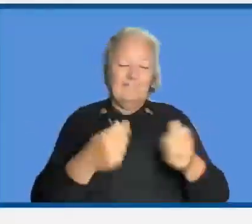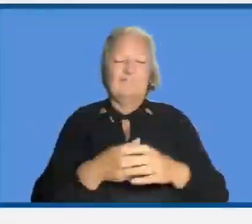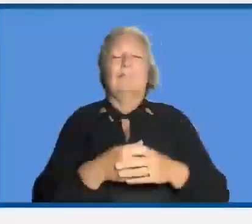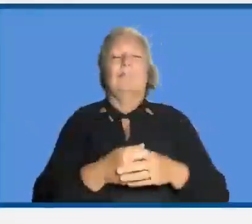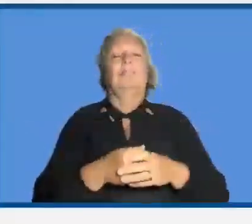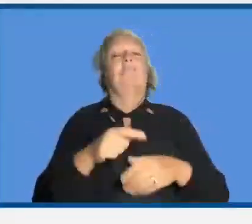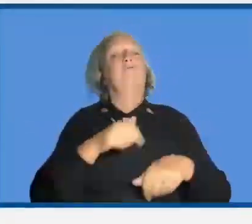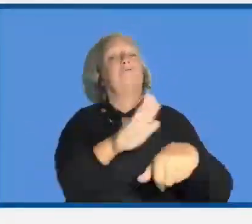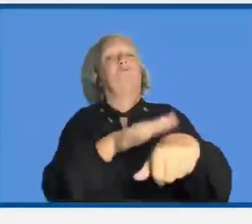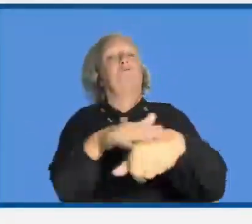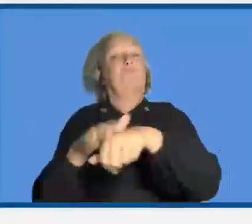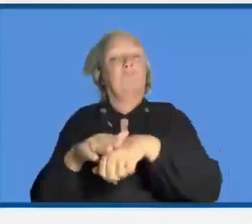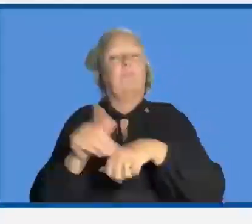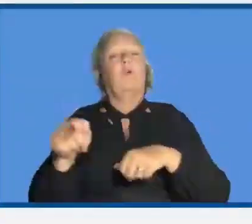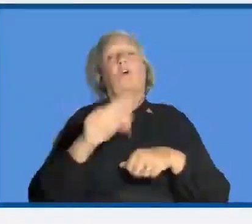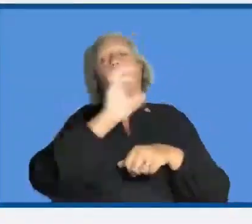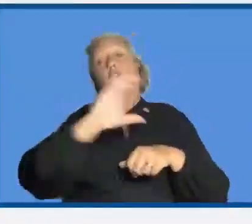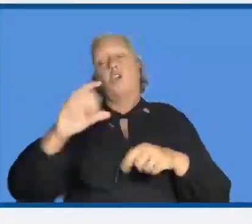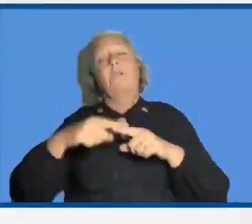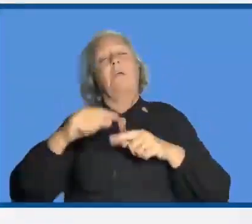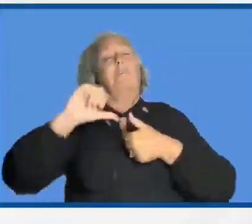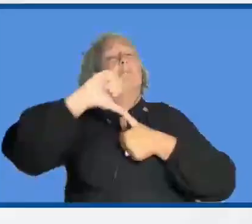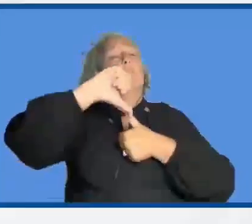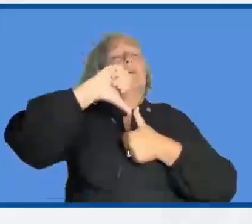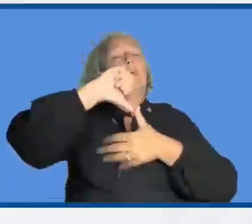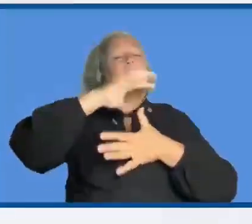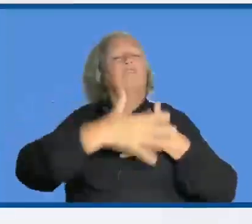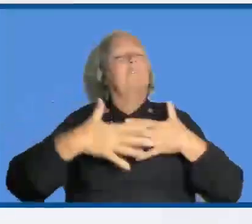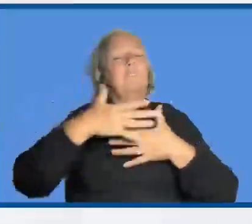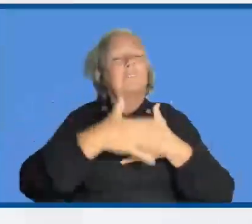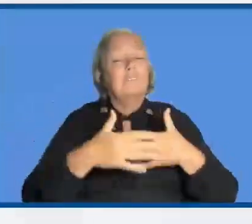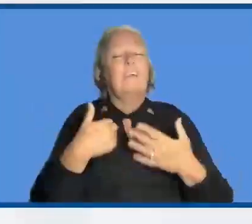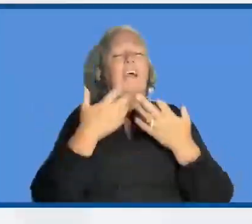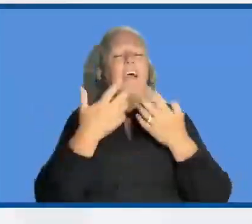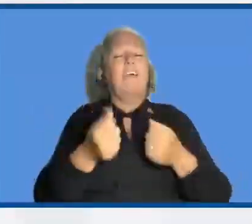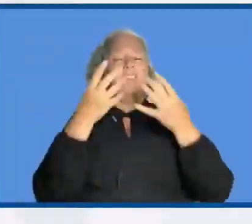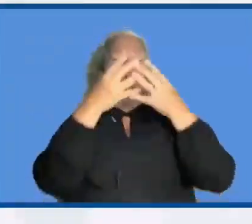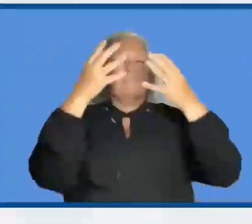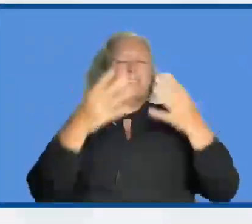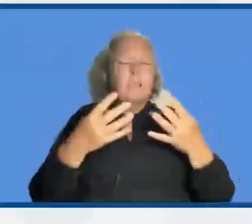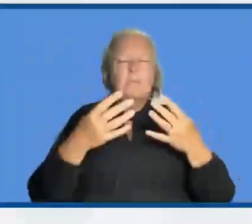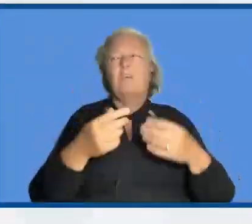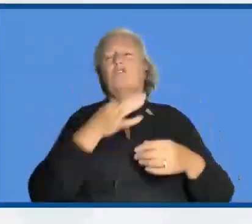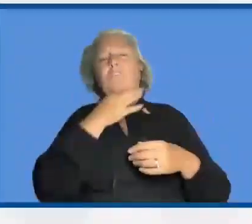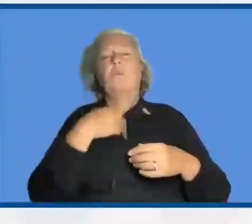and the Caribbean, yes, we have systemic risk, we have multiple hazards, there are volcanoes, there's